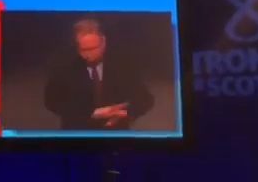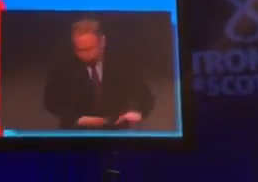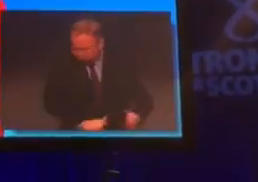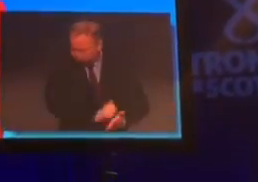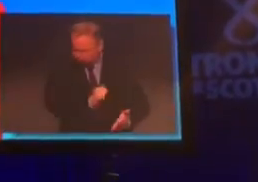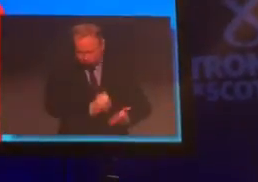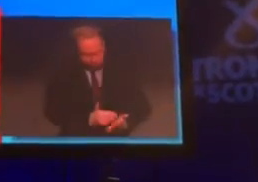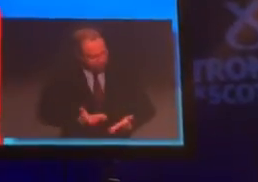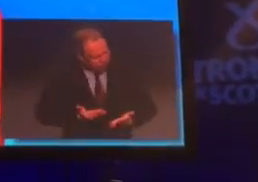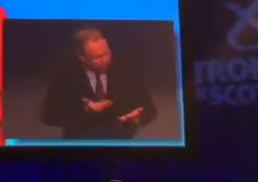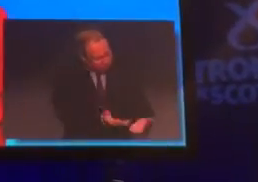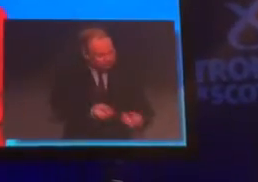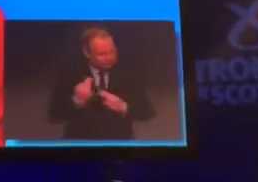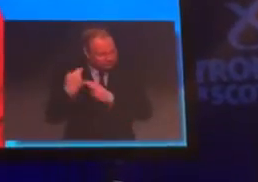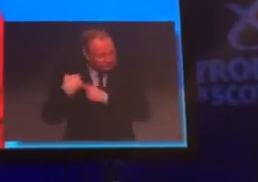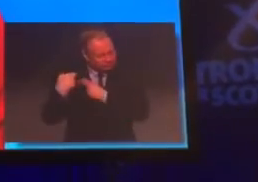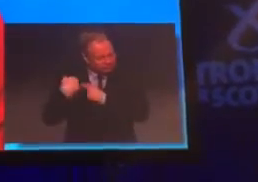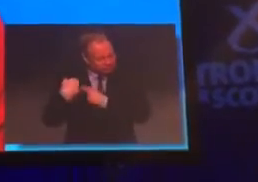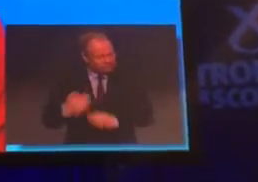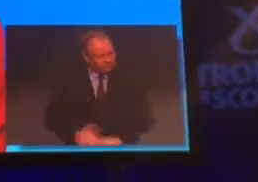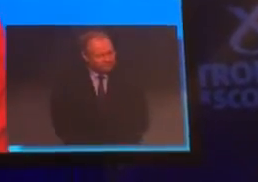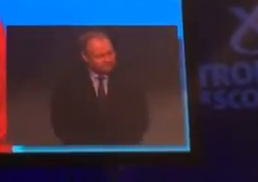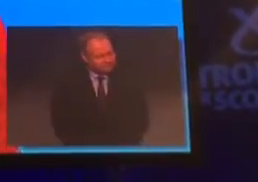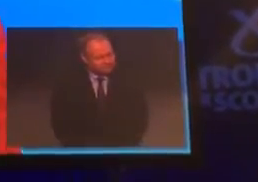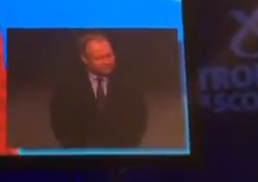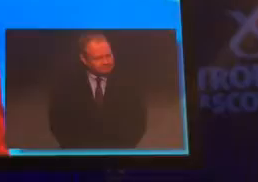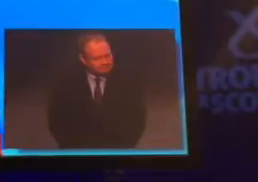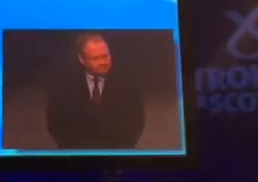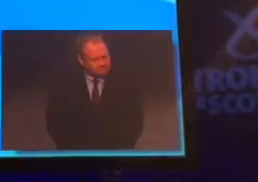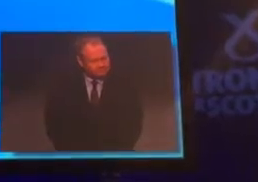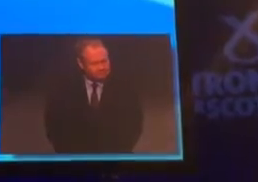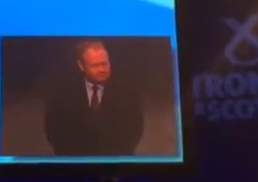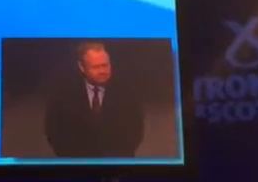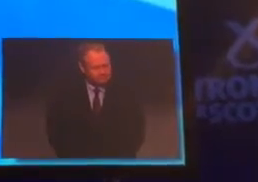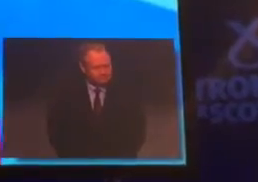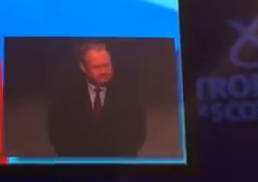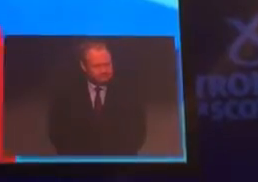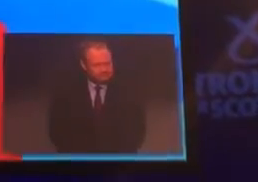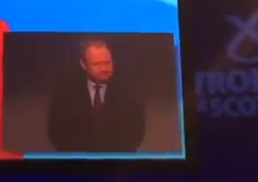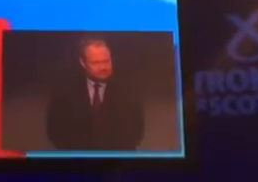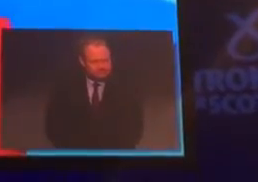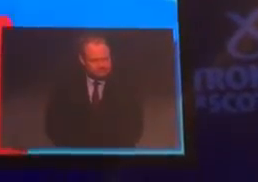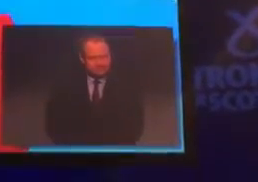taken seriously by you, the people of Scotland.